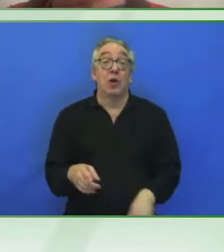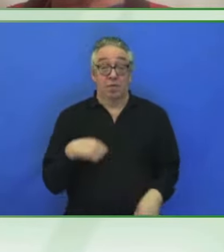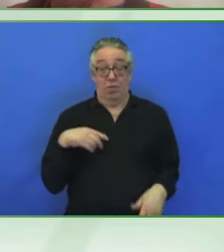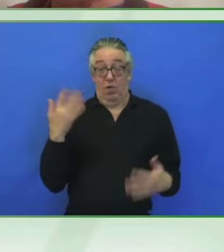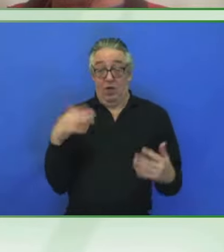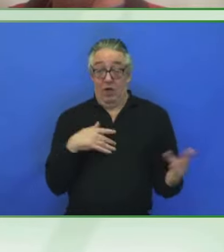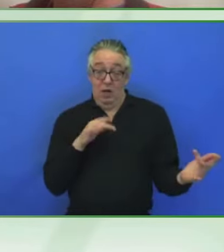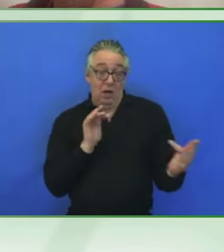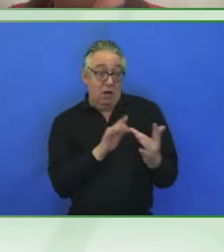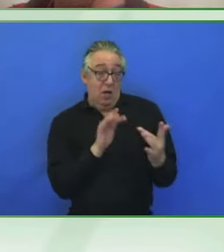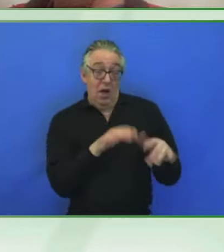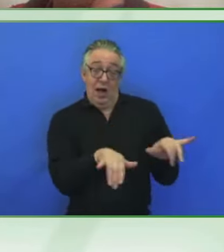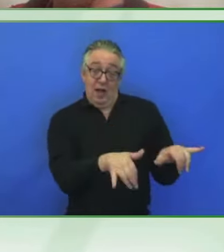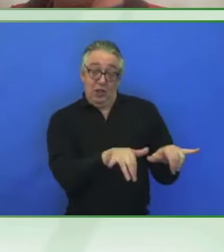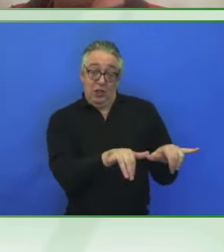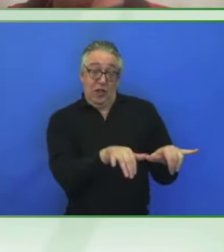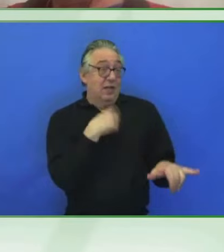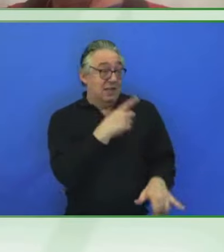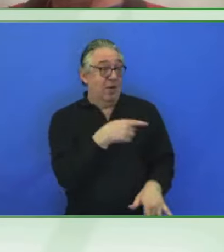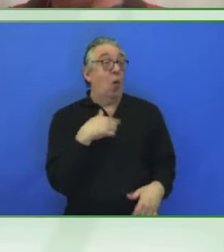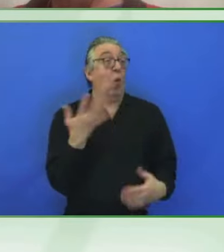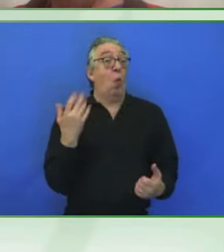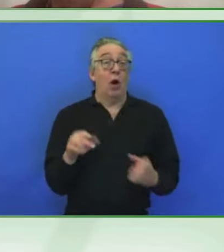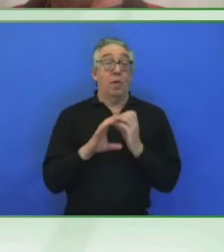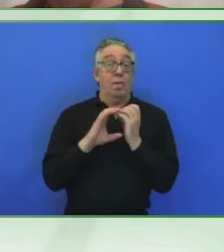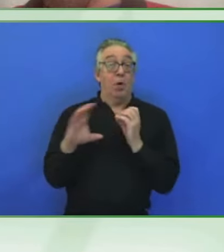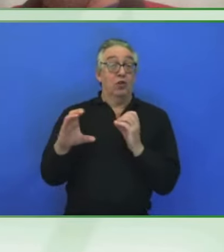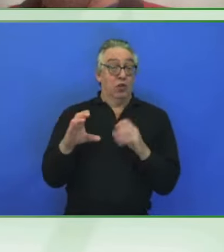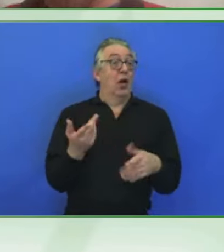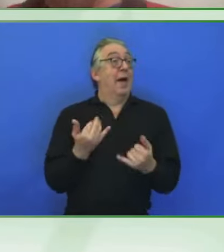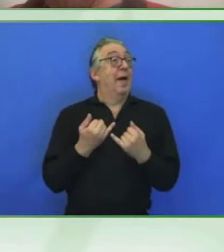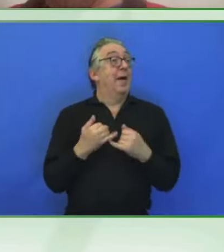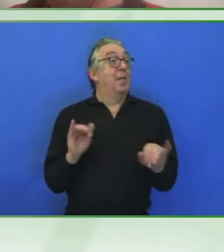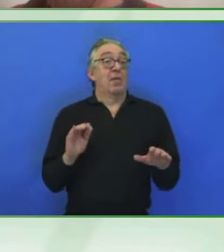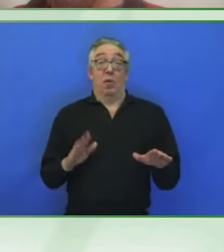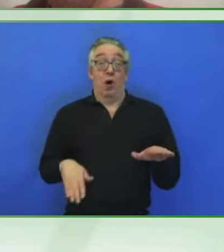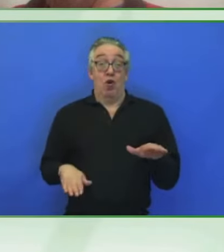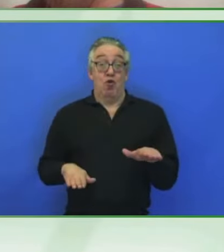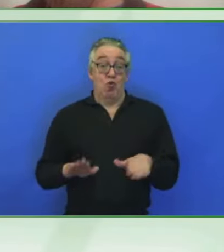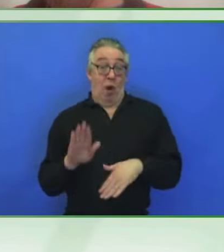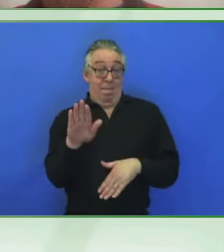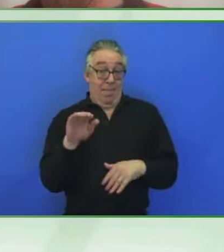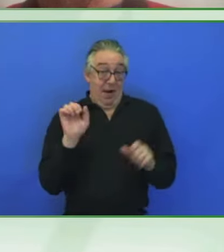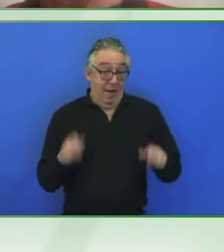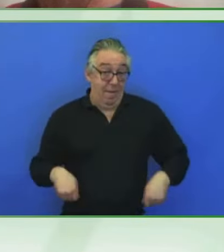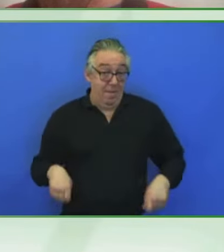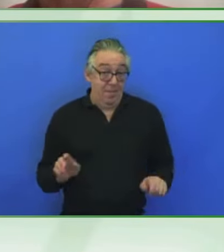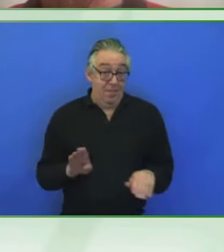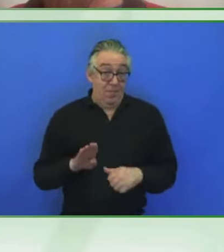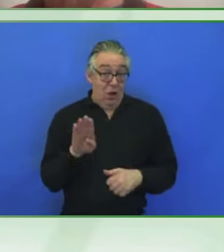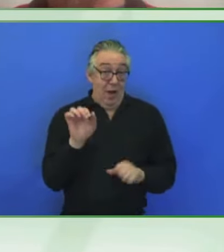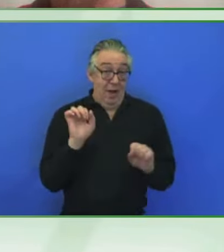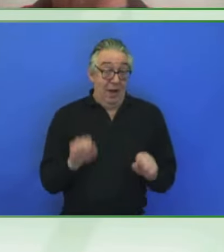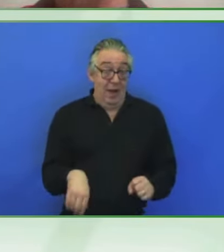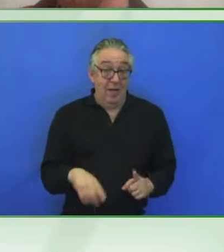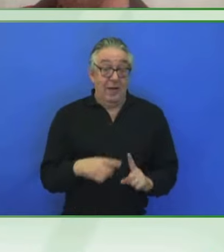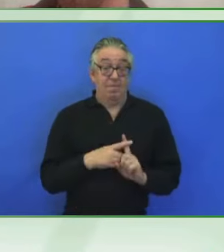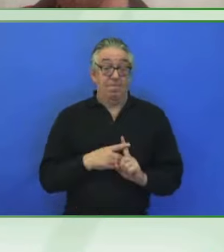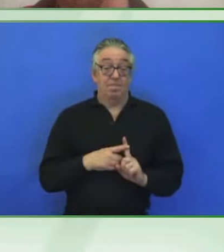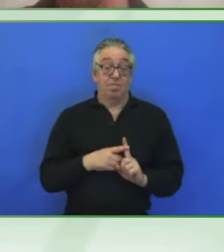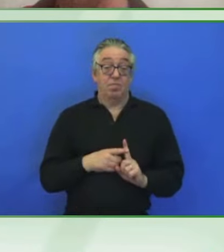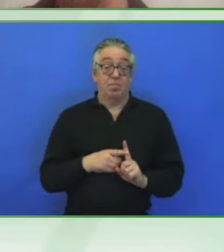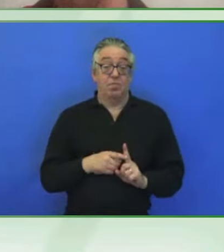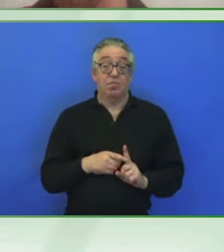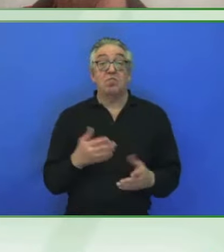allow independent access. So that means a ramped access, ideally 1 in 15, but perhaps 1 in 12,